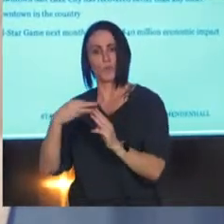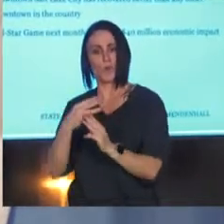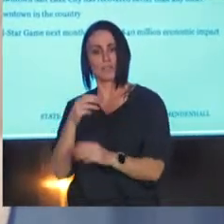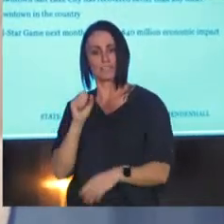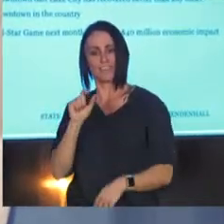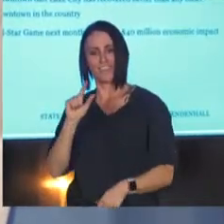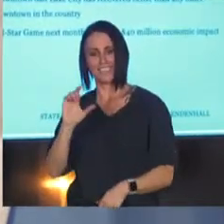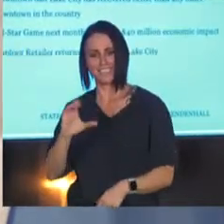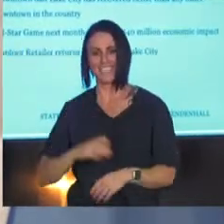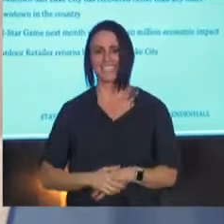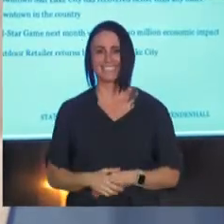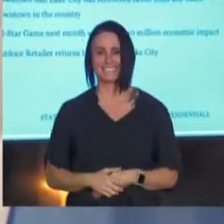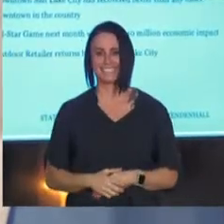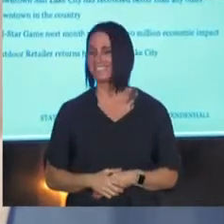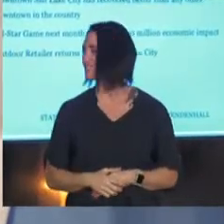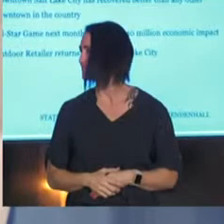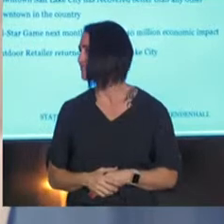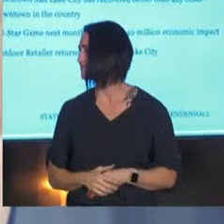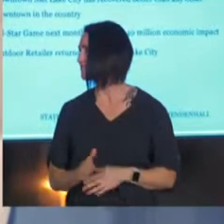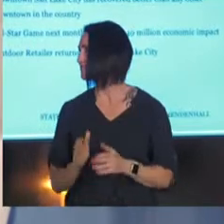City. And instead